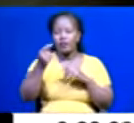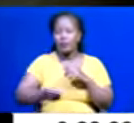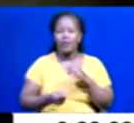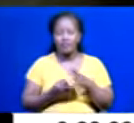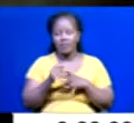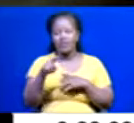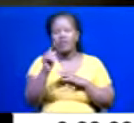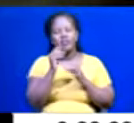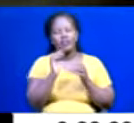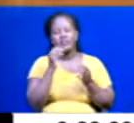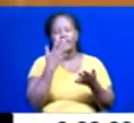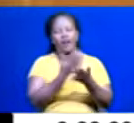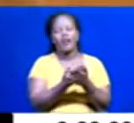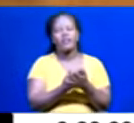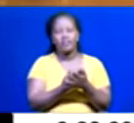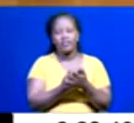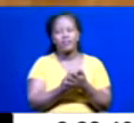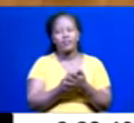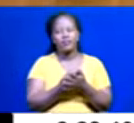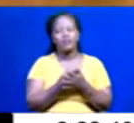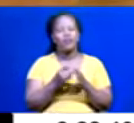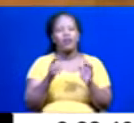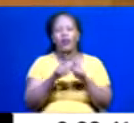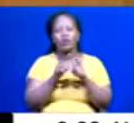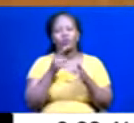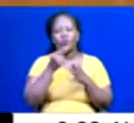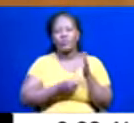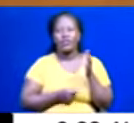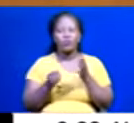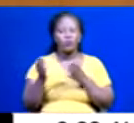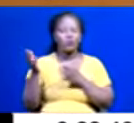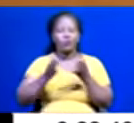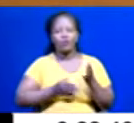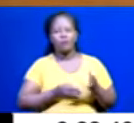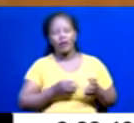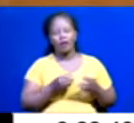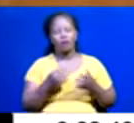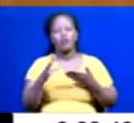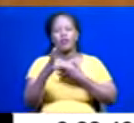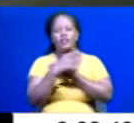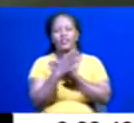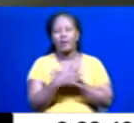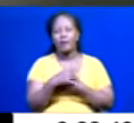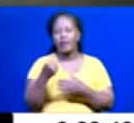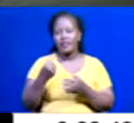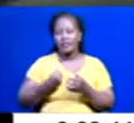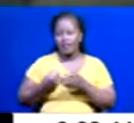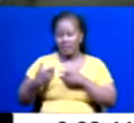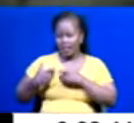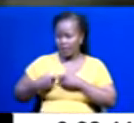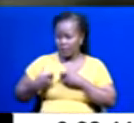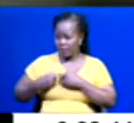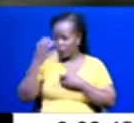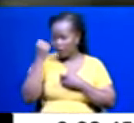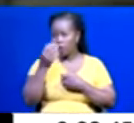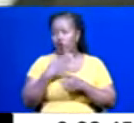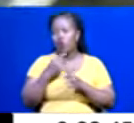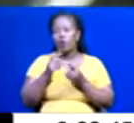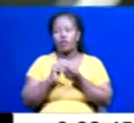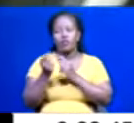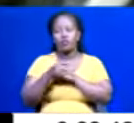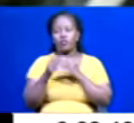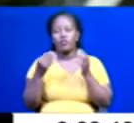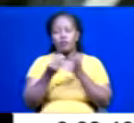and subsequent charge was plotted by his German ex-girlfriend, since she wanted to divert funds meant for the children's